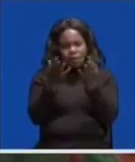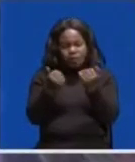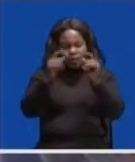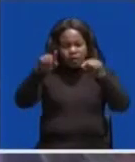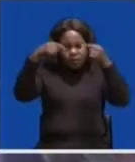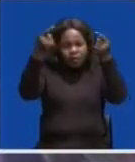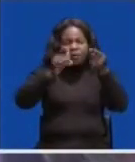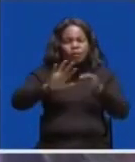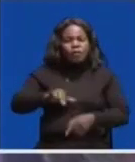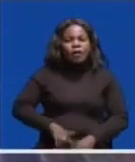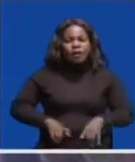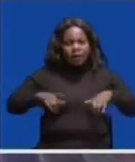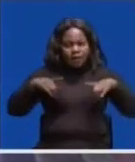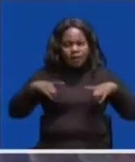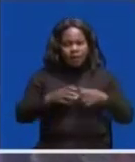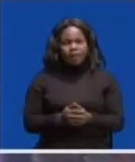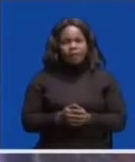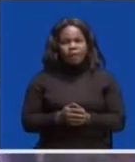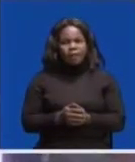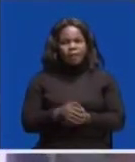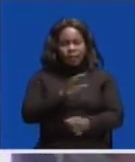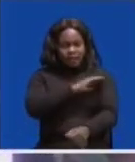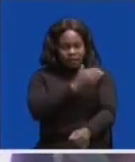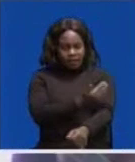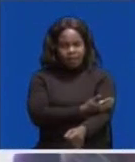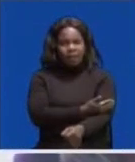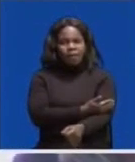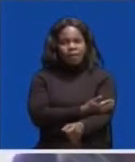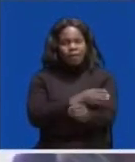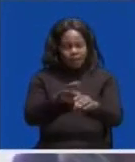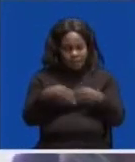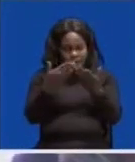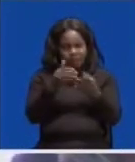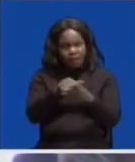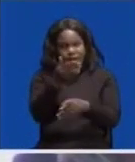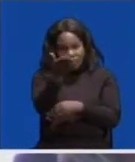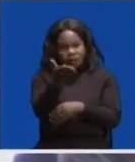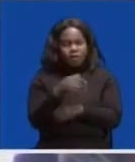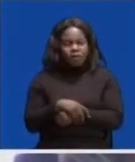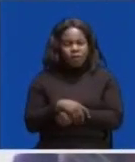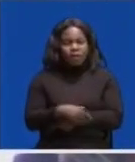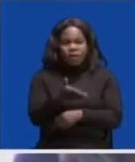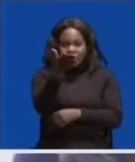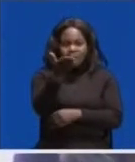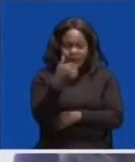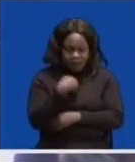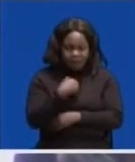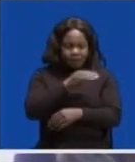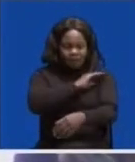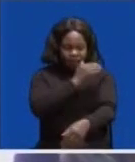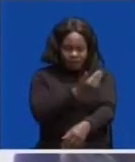life. The power rests in you. You have the power